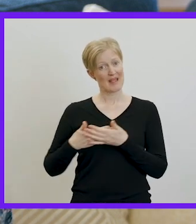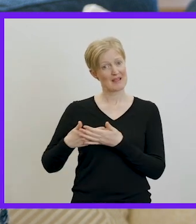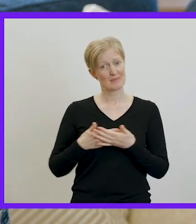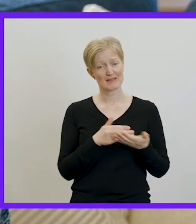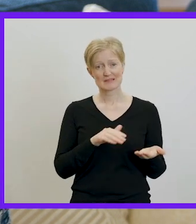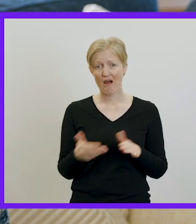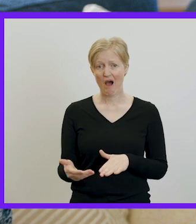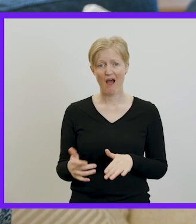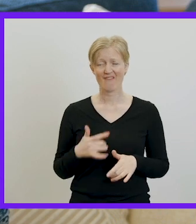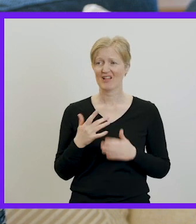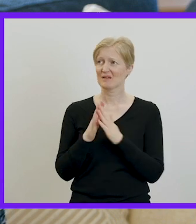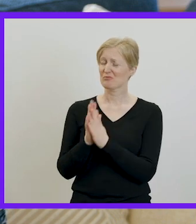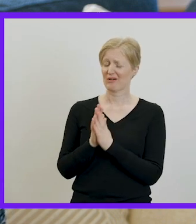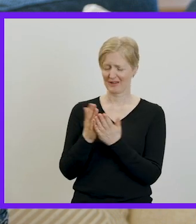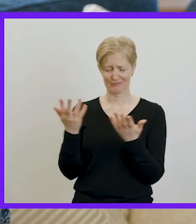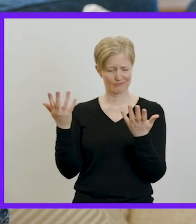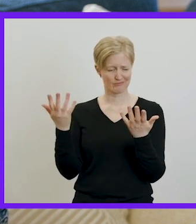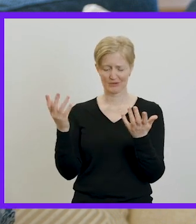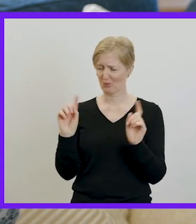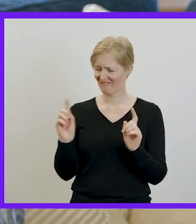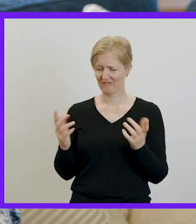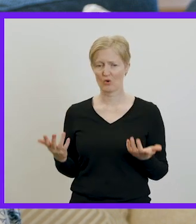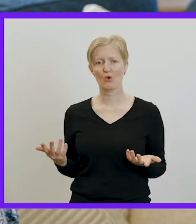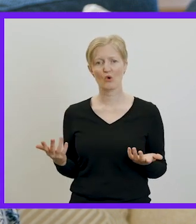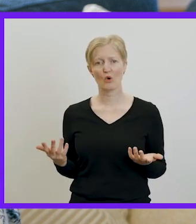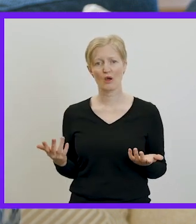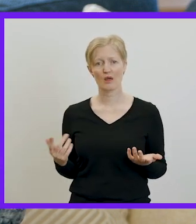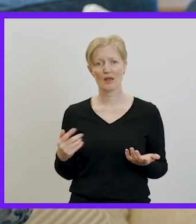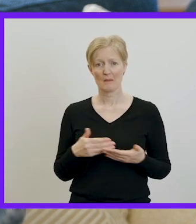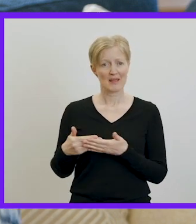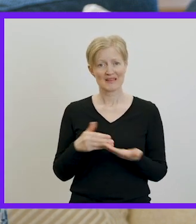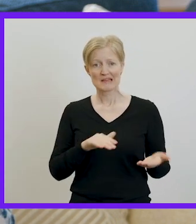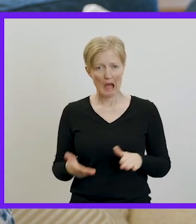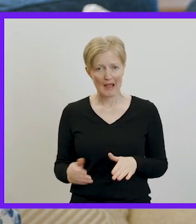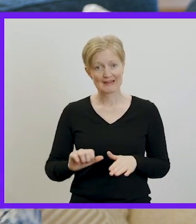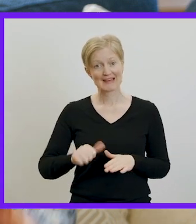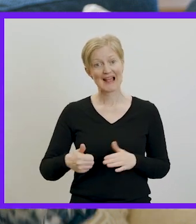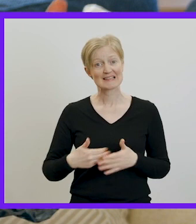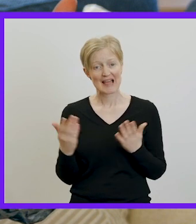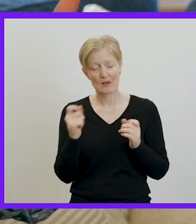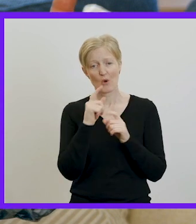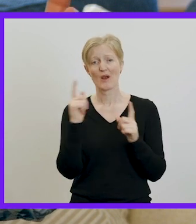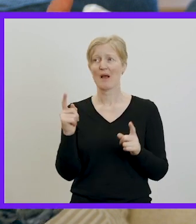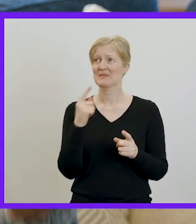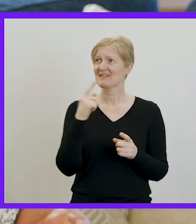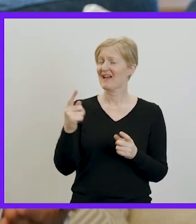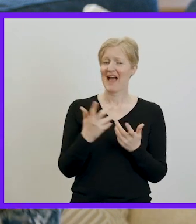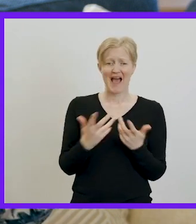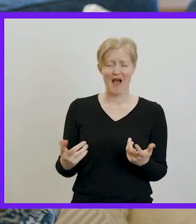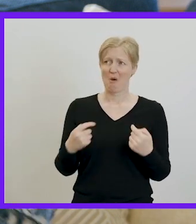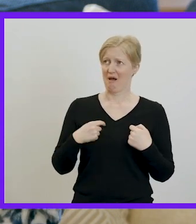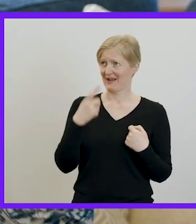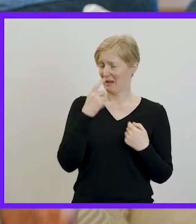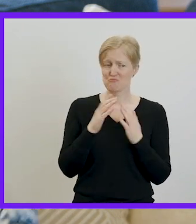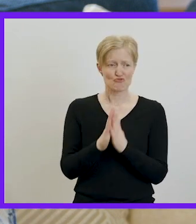was so discouraged about prayer that I remember waking up the next day after the baby had died and saying, Lord, how will I have the faith